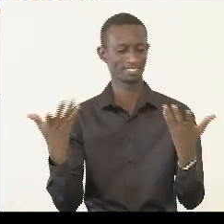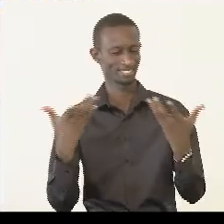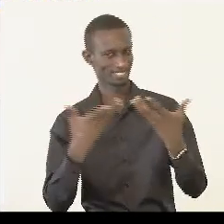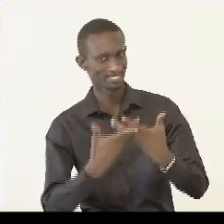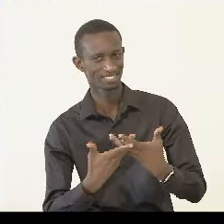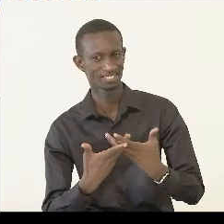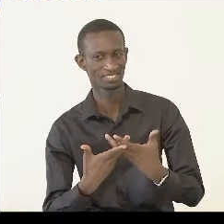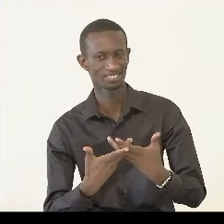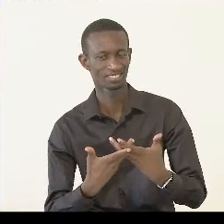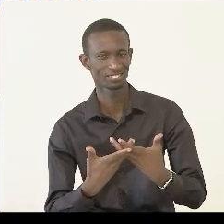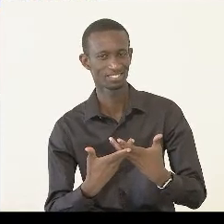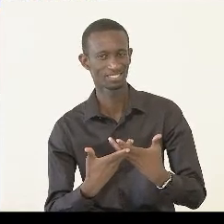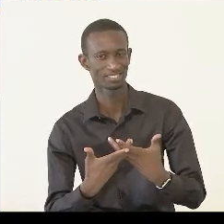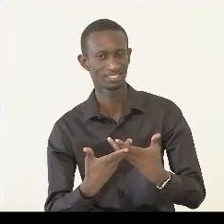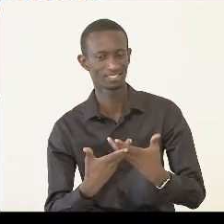description.